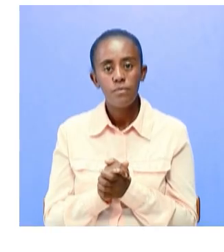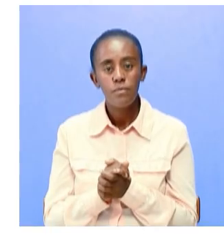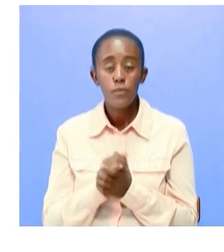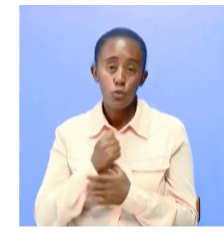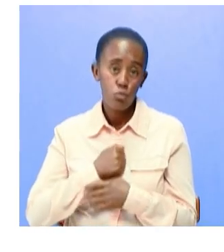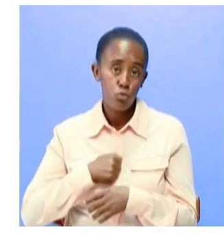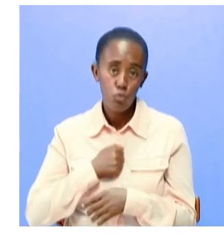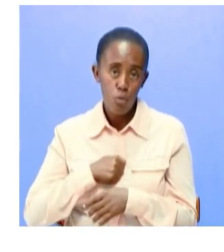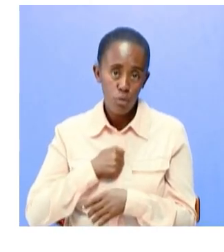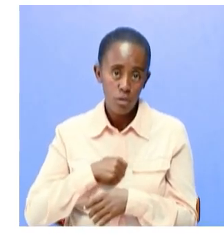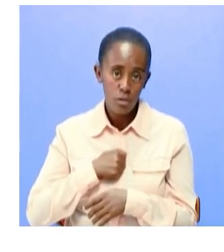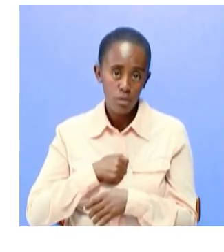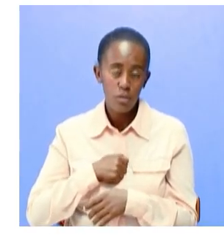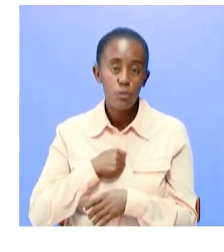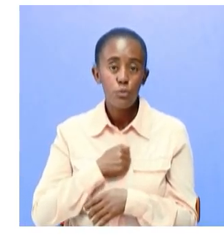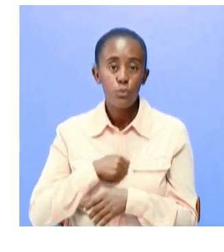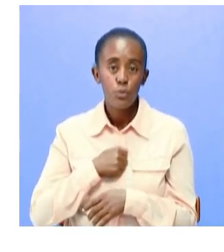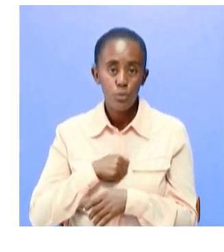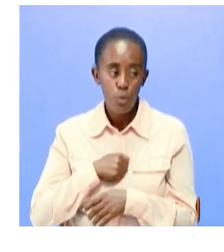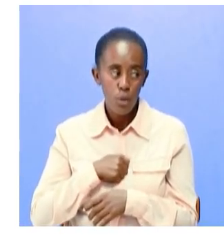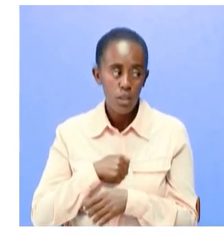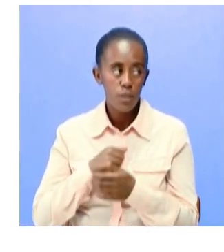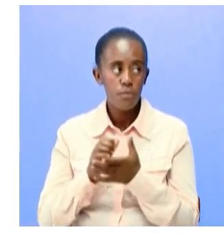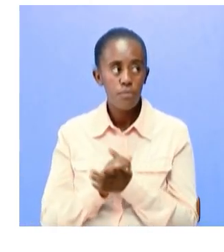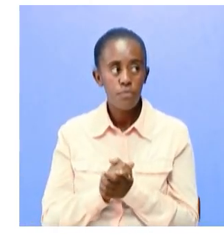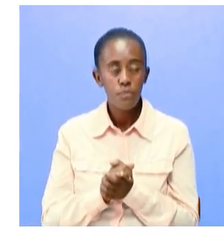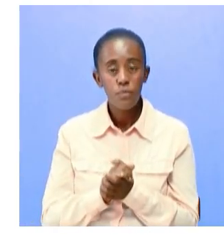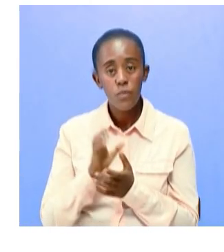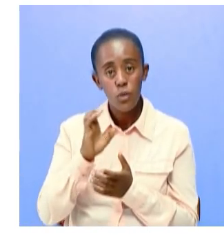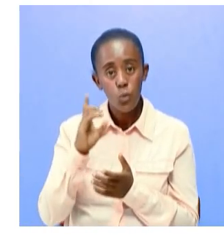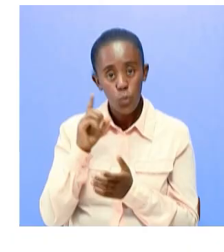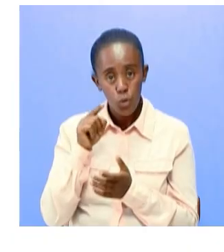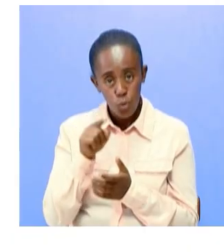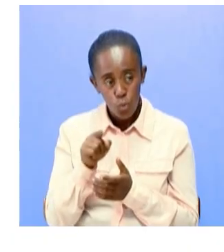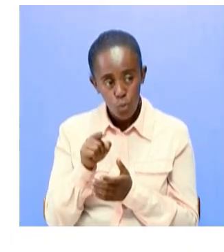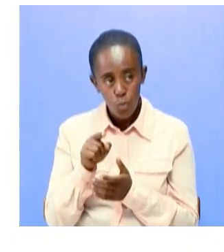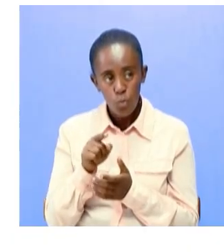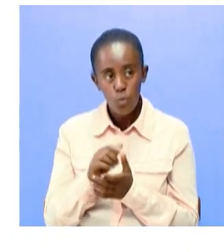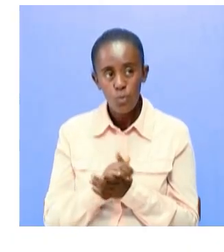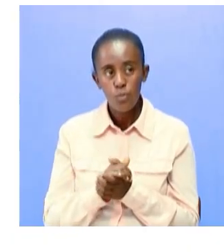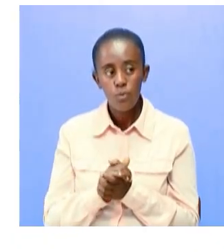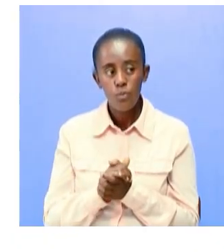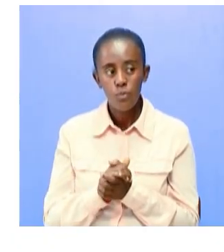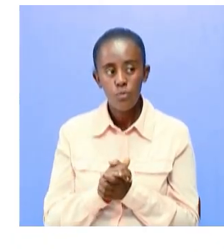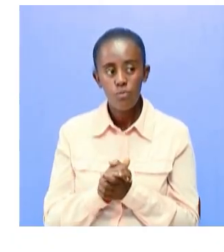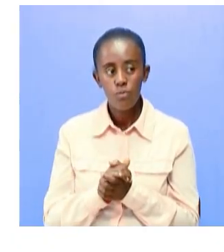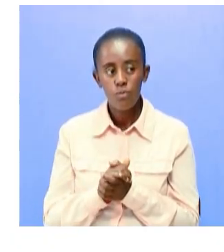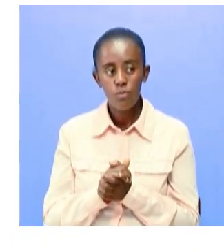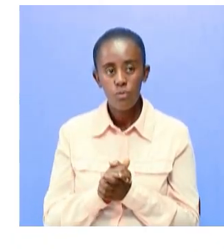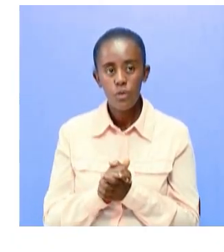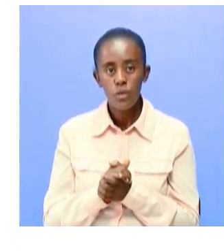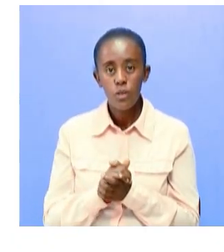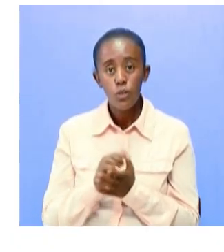sorry, could you show